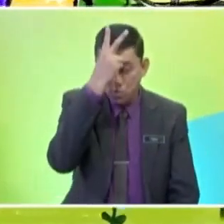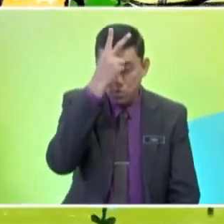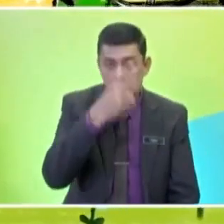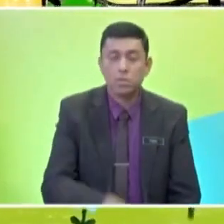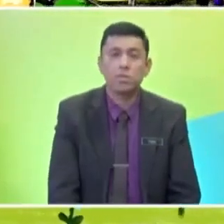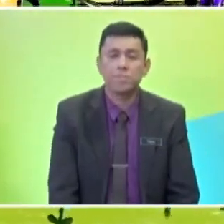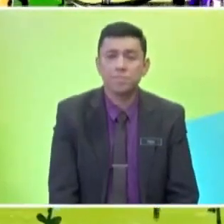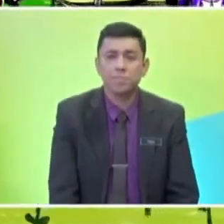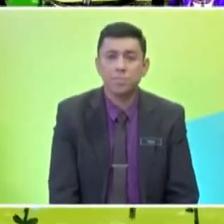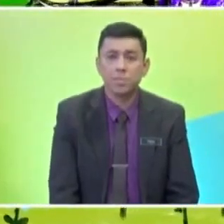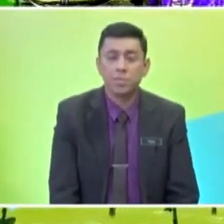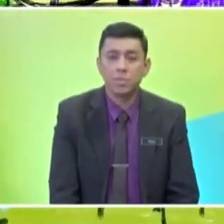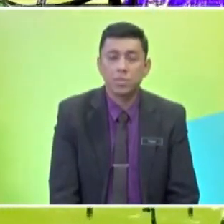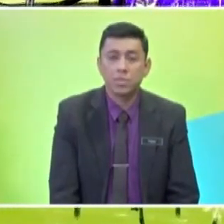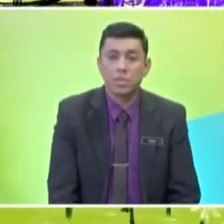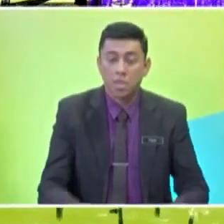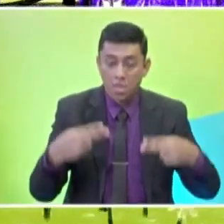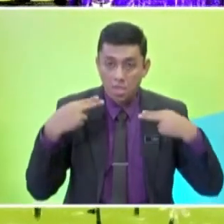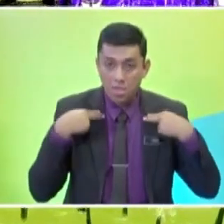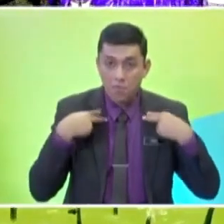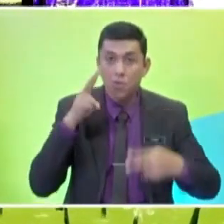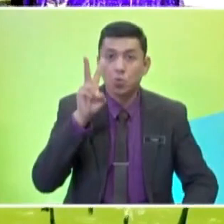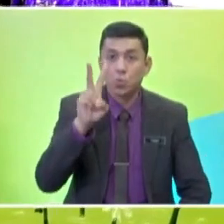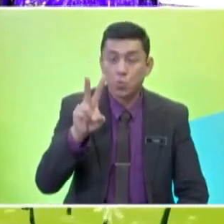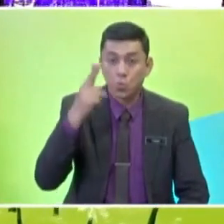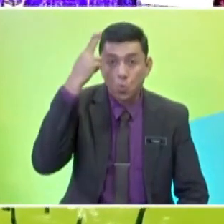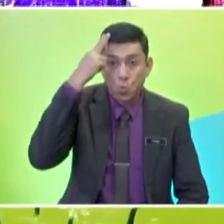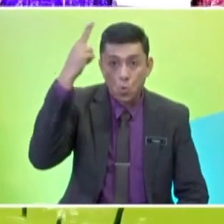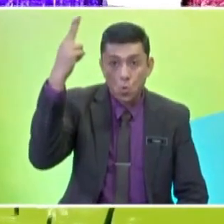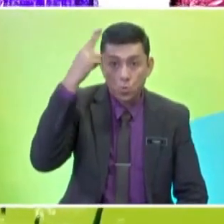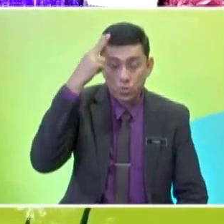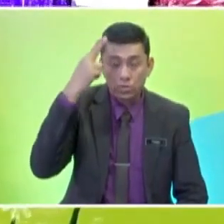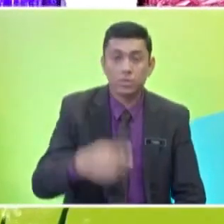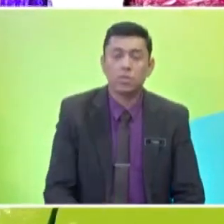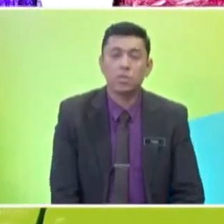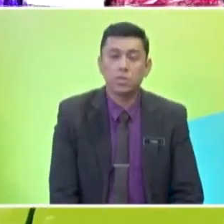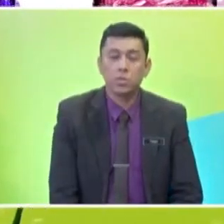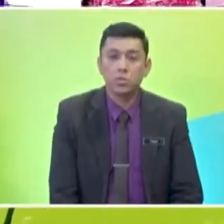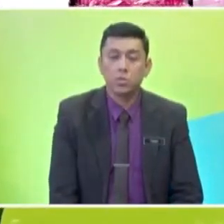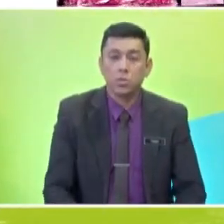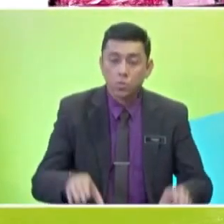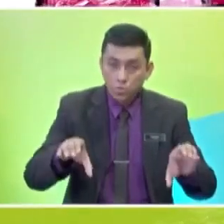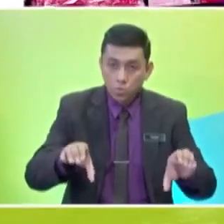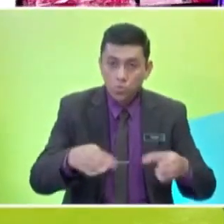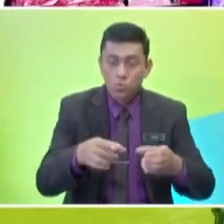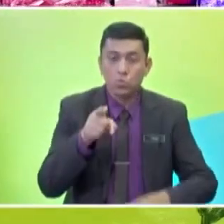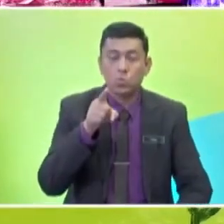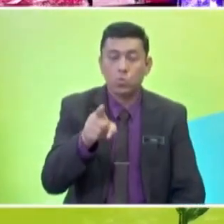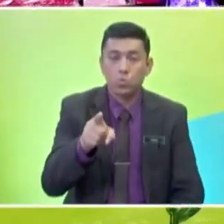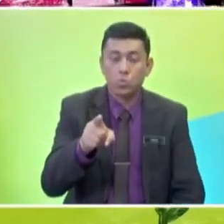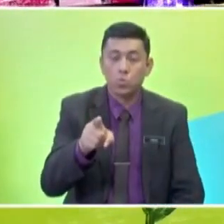Goat have two horns. Two horns. Yes. Do you know what is the purpose of the horn?